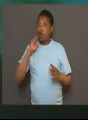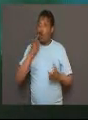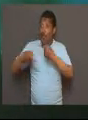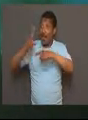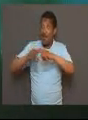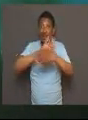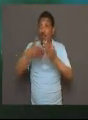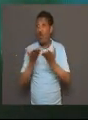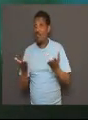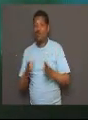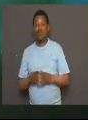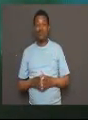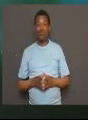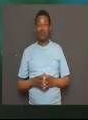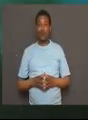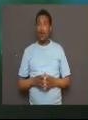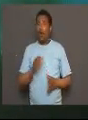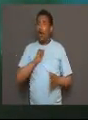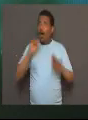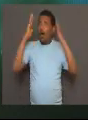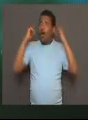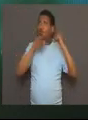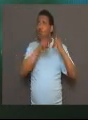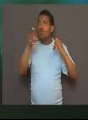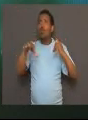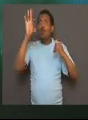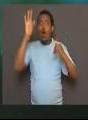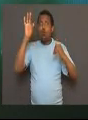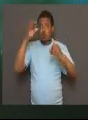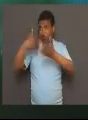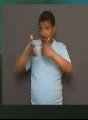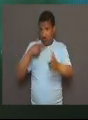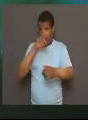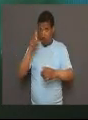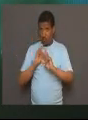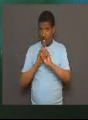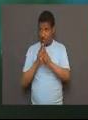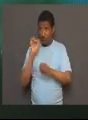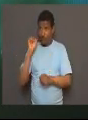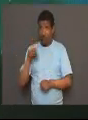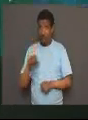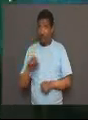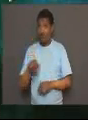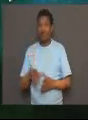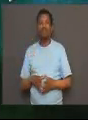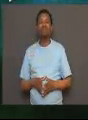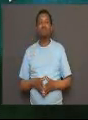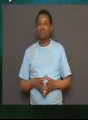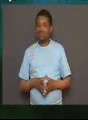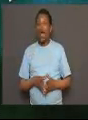Welcome back, everyone. I hope you found that an easy question to answer.